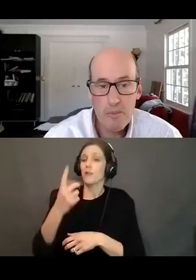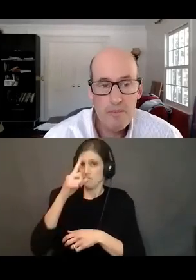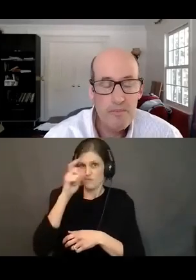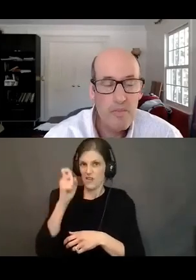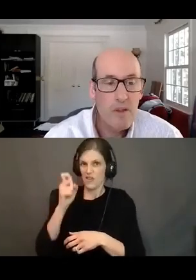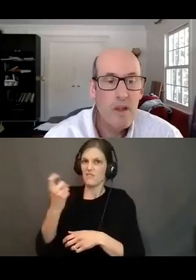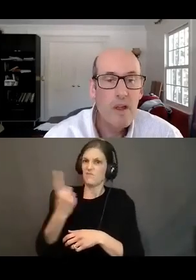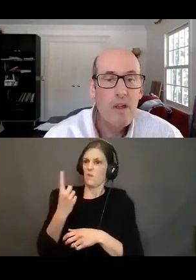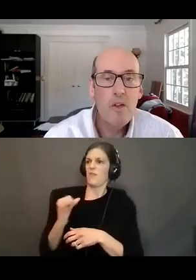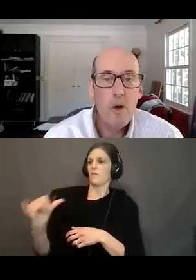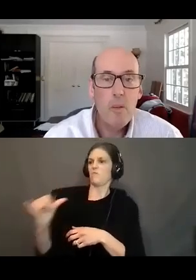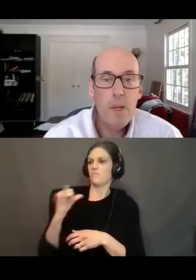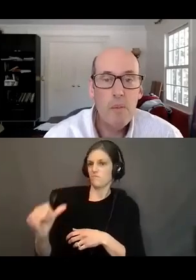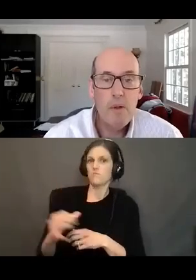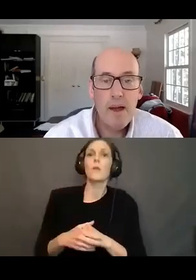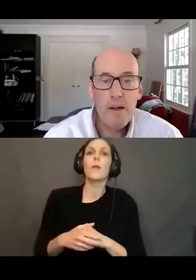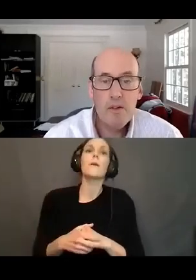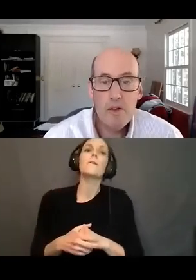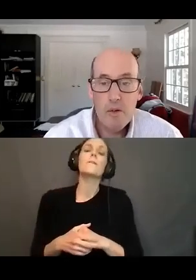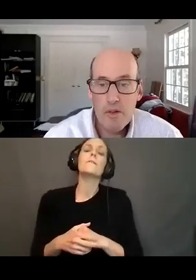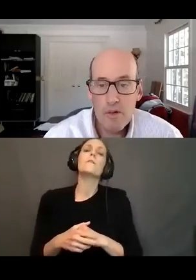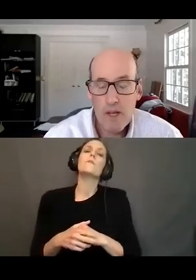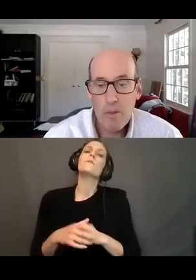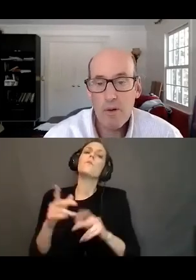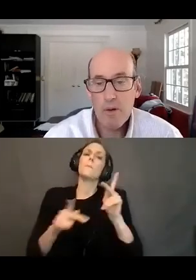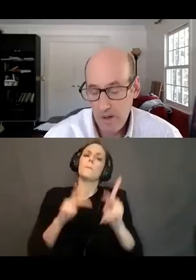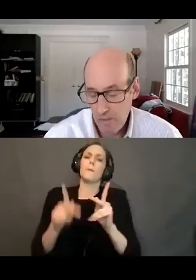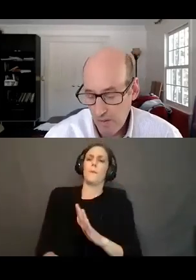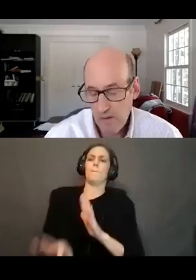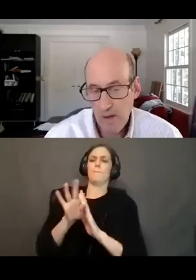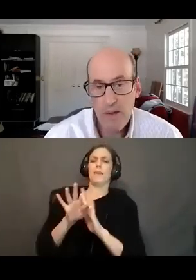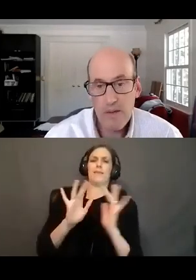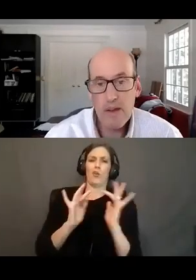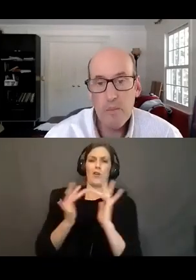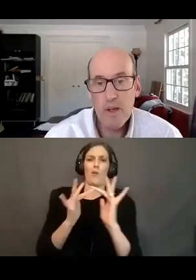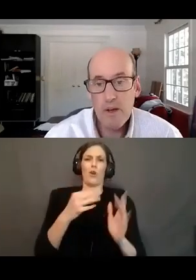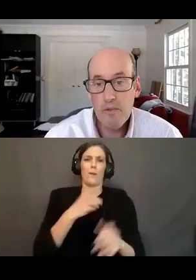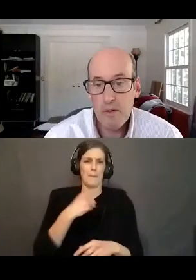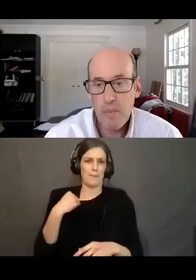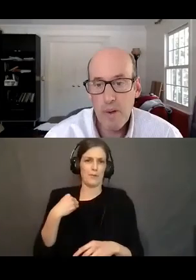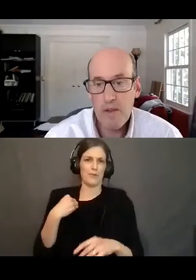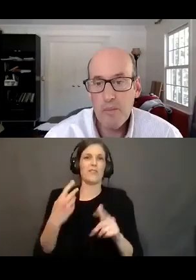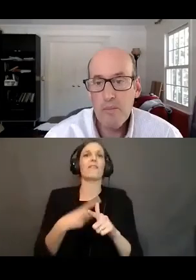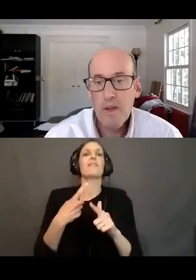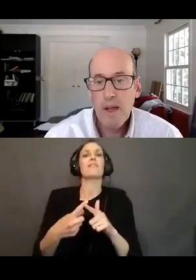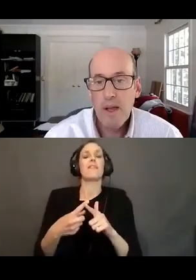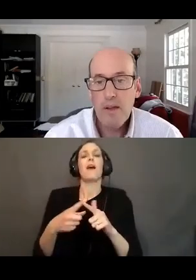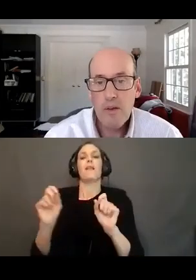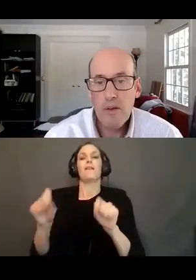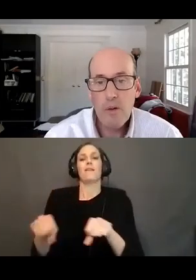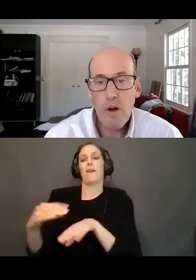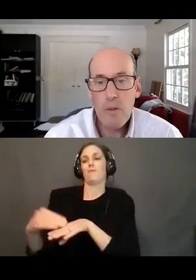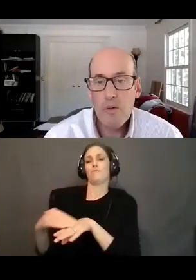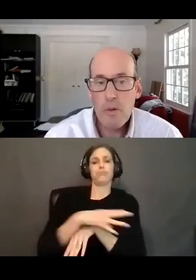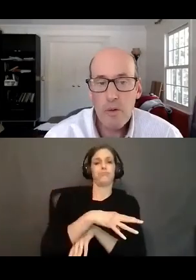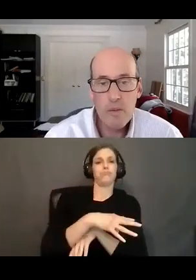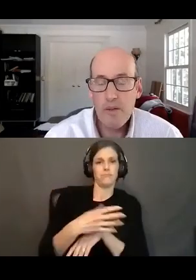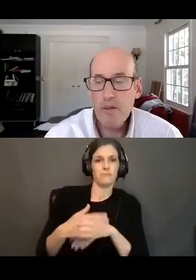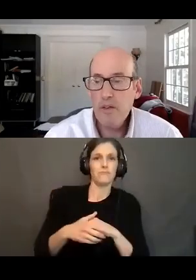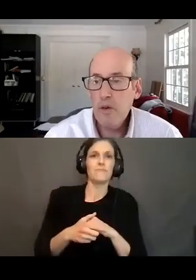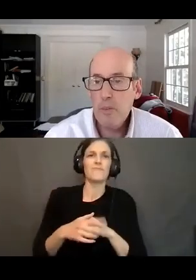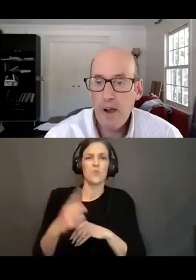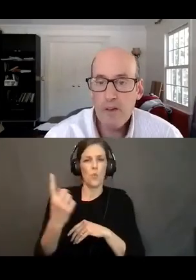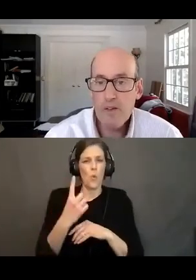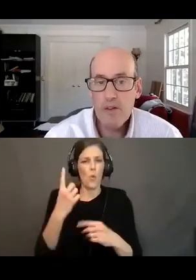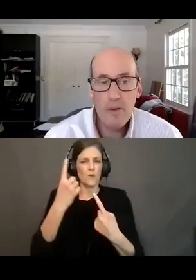with her. So people choose their network members, and then they can be influenced by them. And so we're always worried about